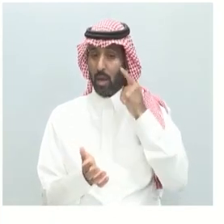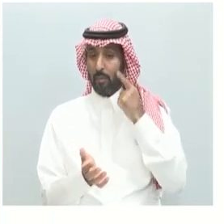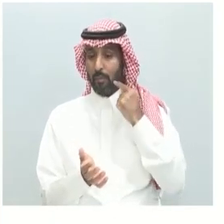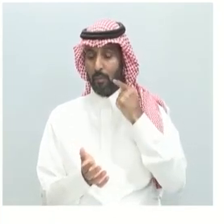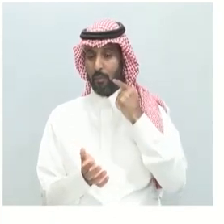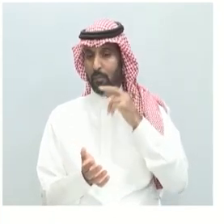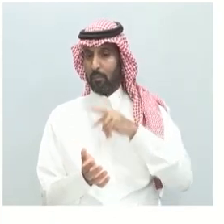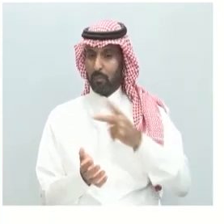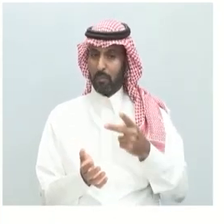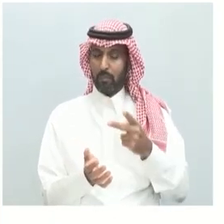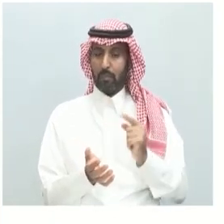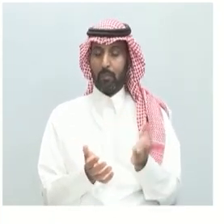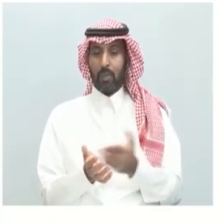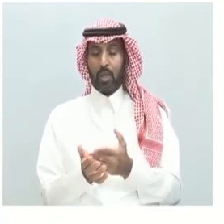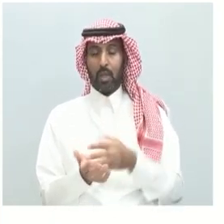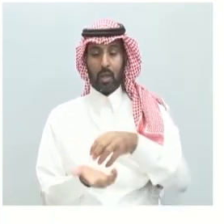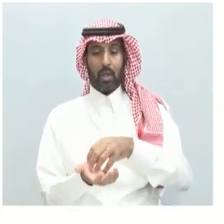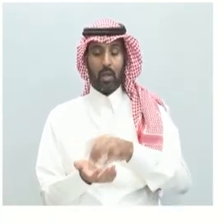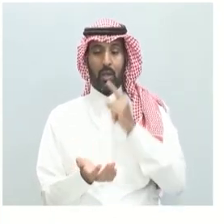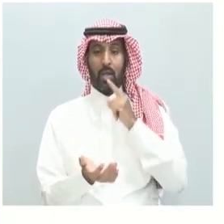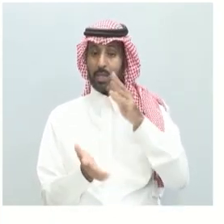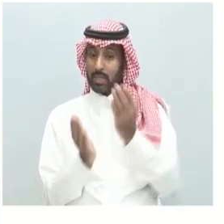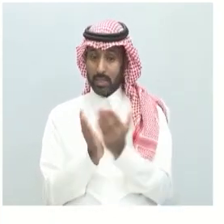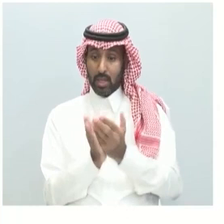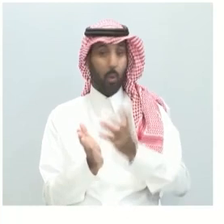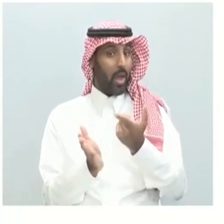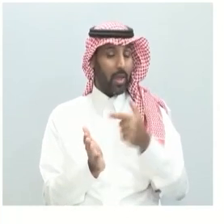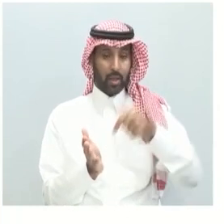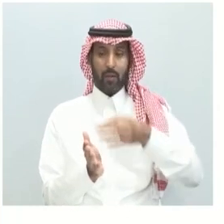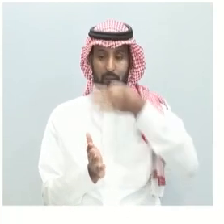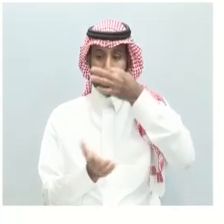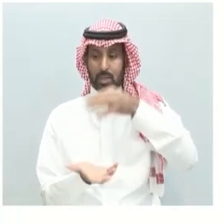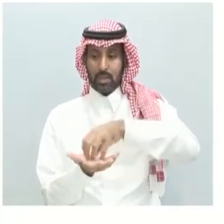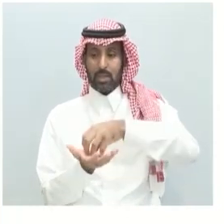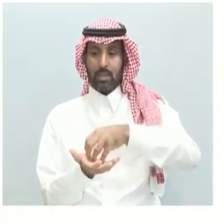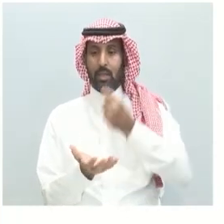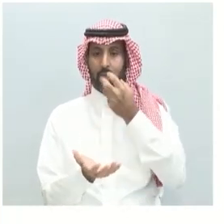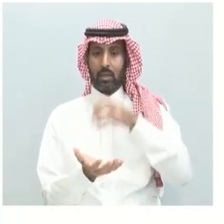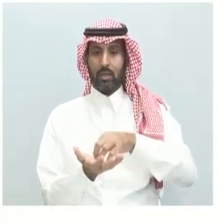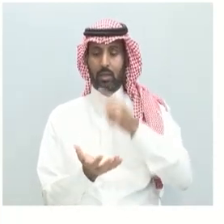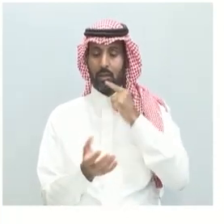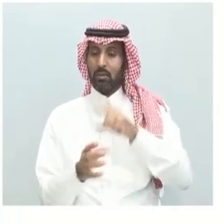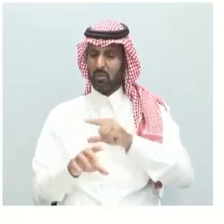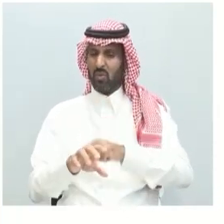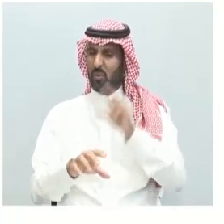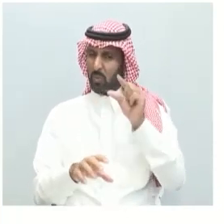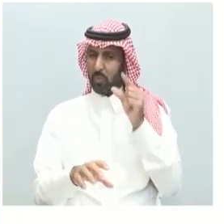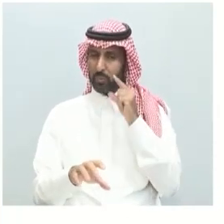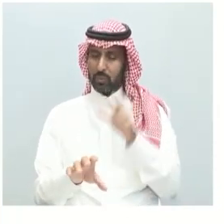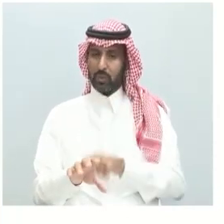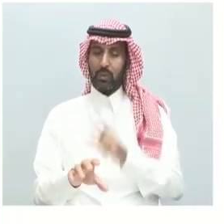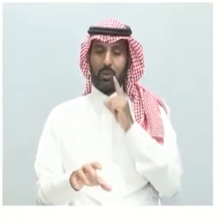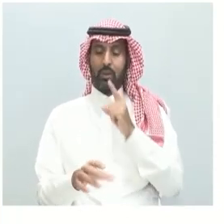present simple. This is permanent. But he is studying in France this year. This is temporary. So this